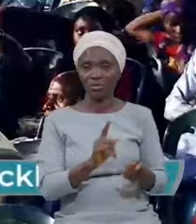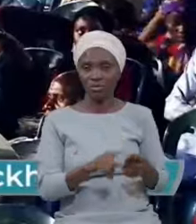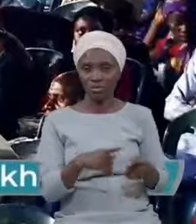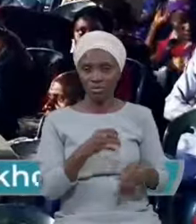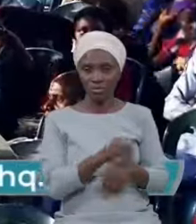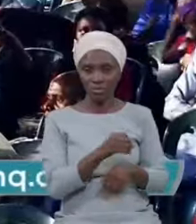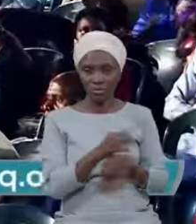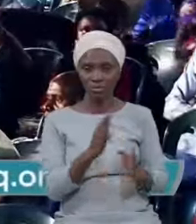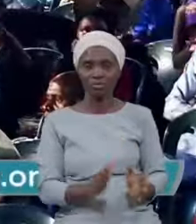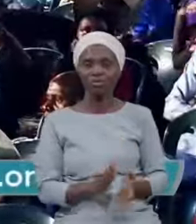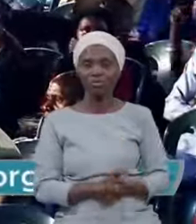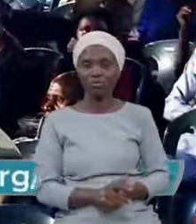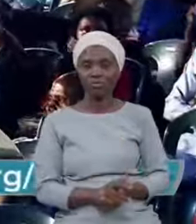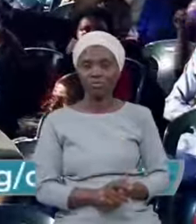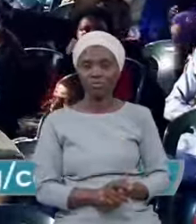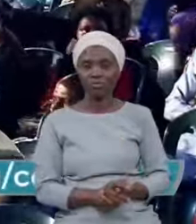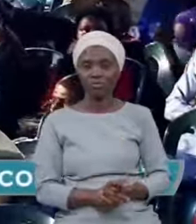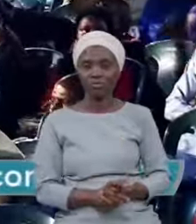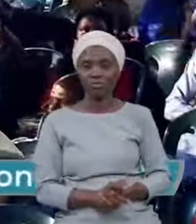out.